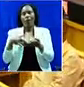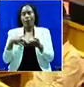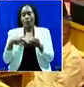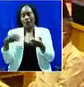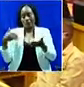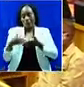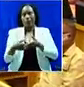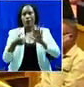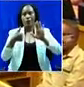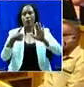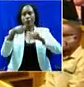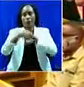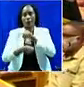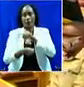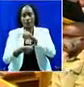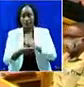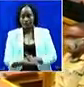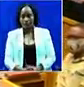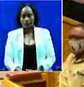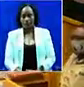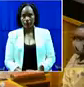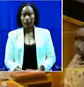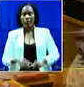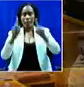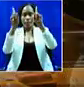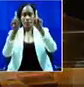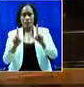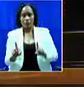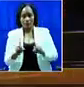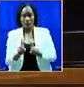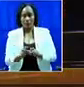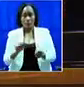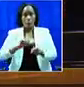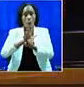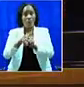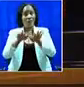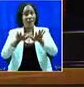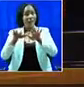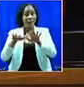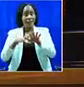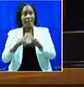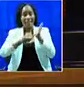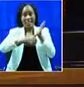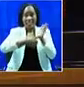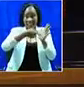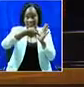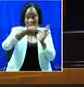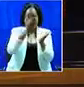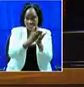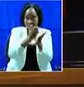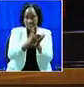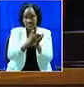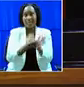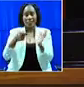6 months. The special COVID-19 grant in particular represents a